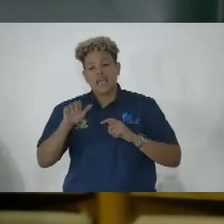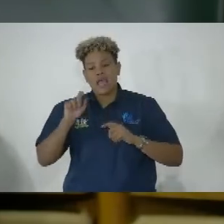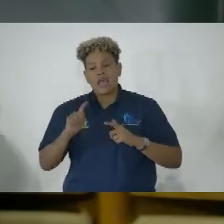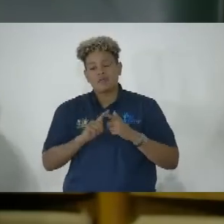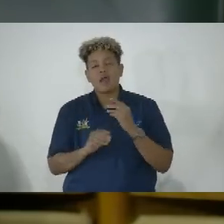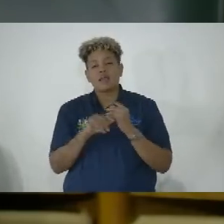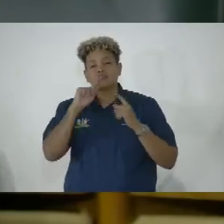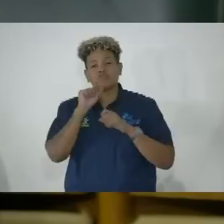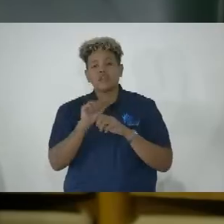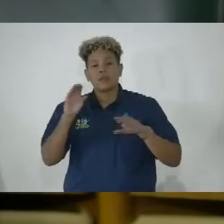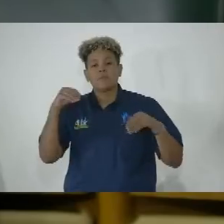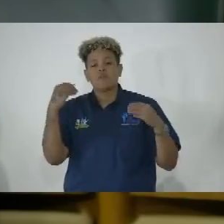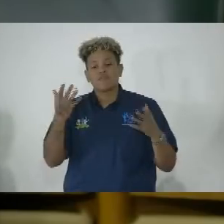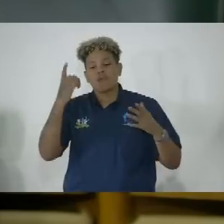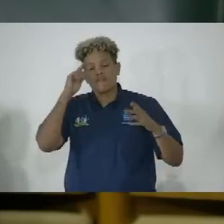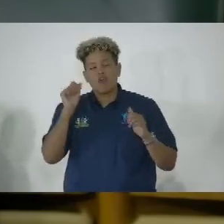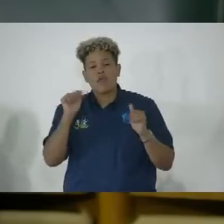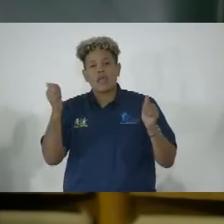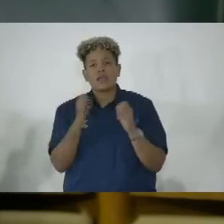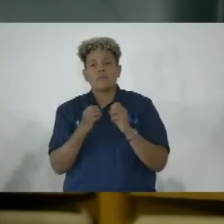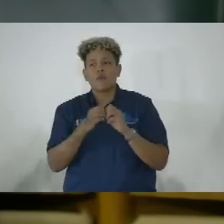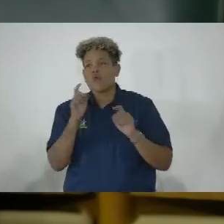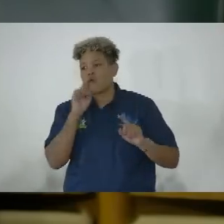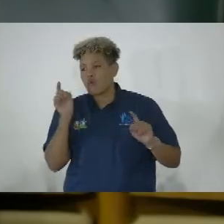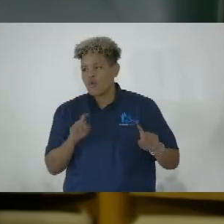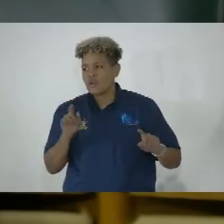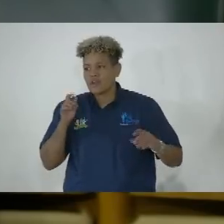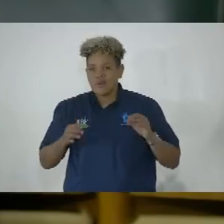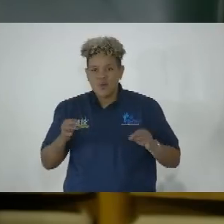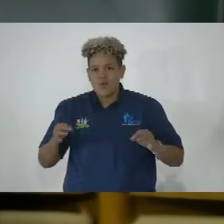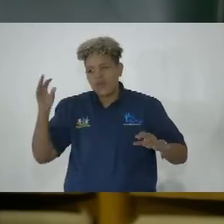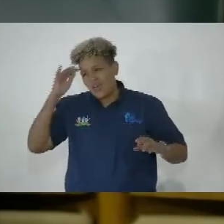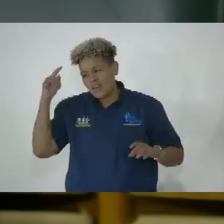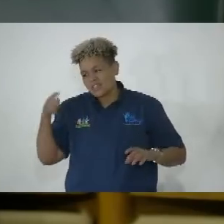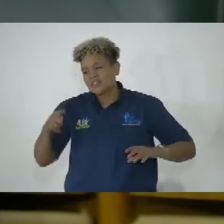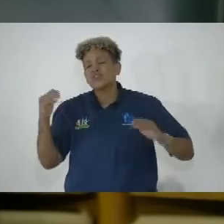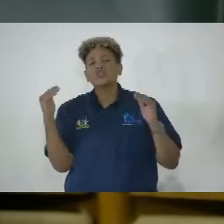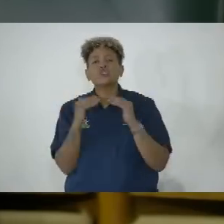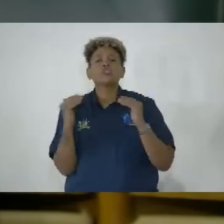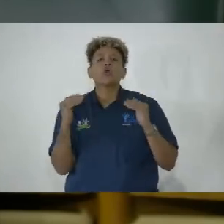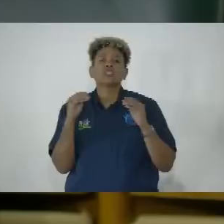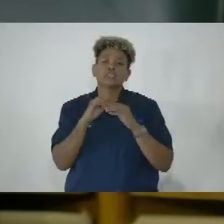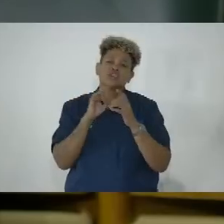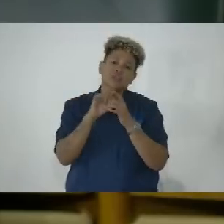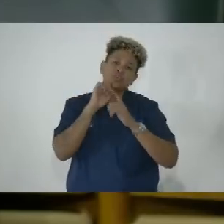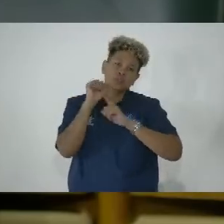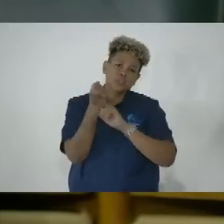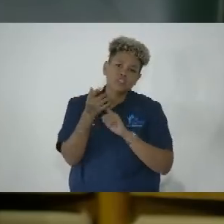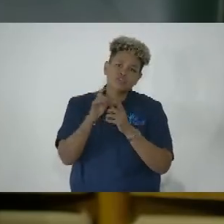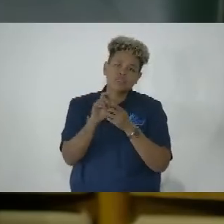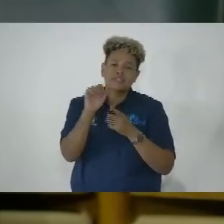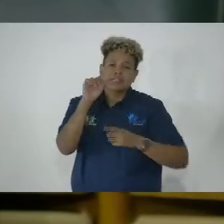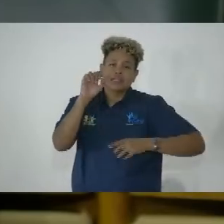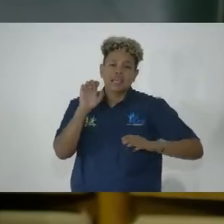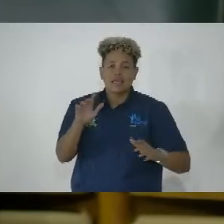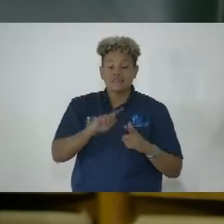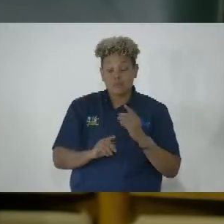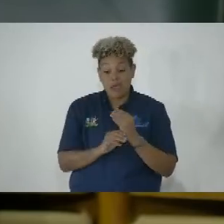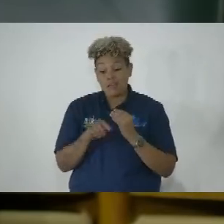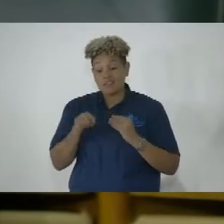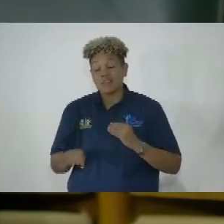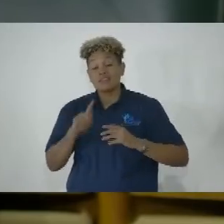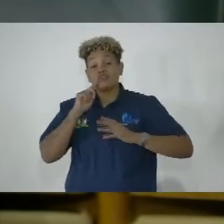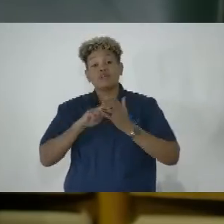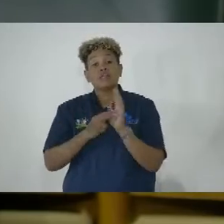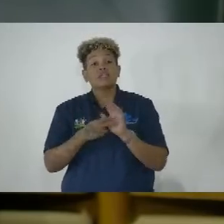also provides for any other order that the court considers just in the circumstances of the case. And this is